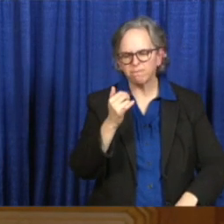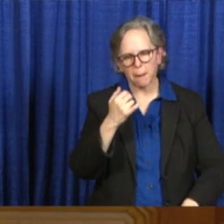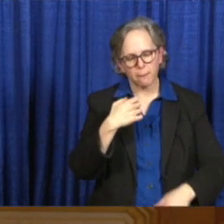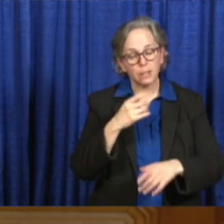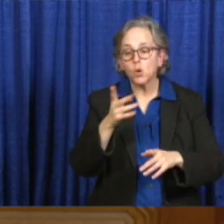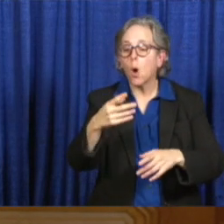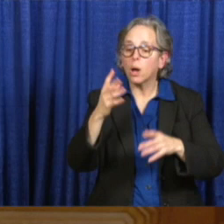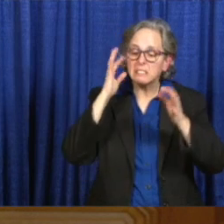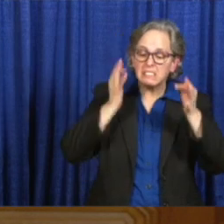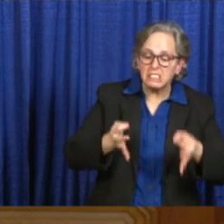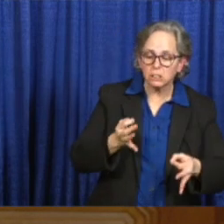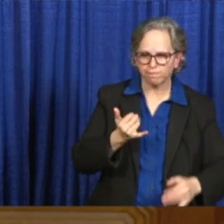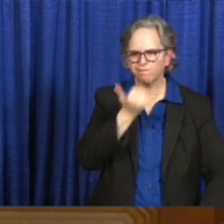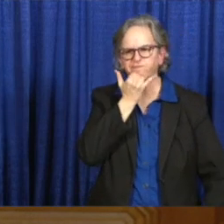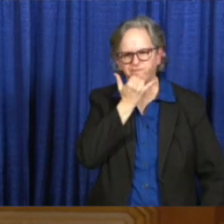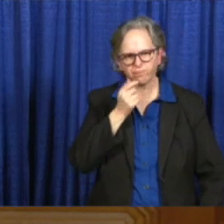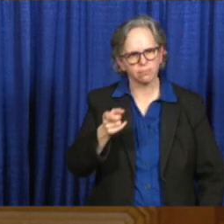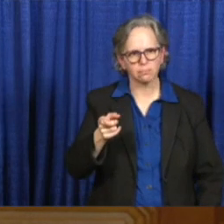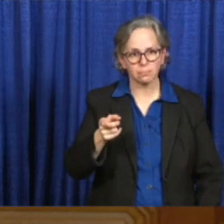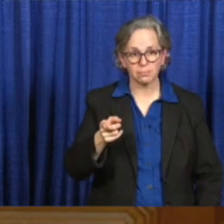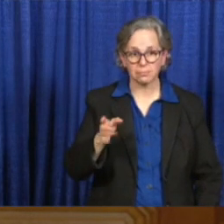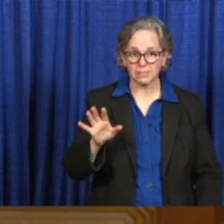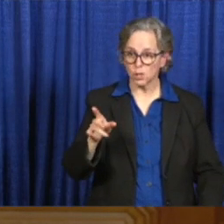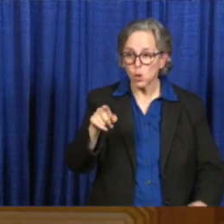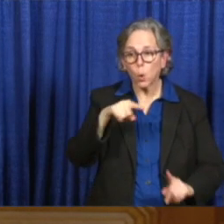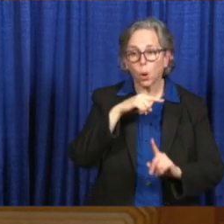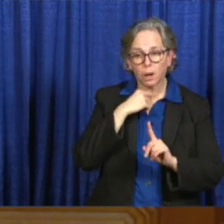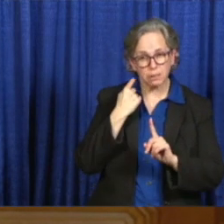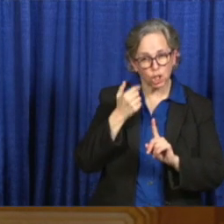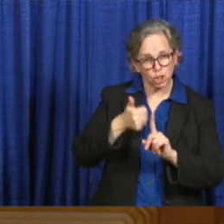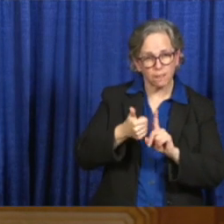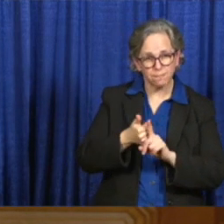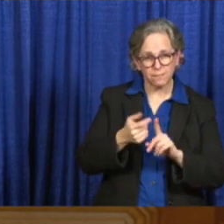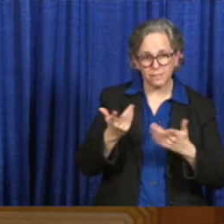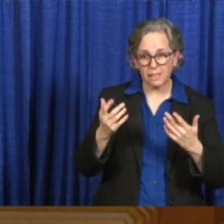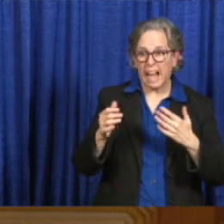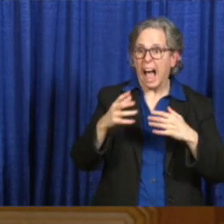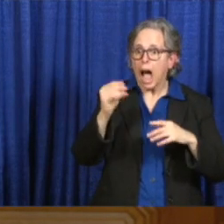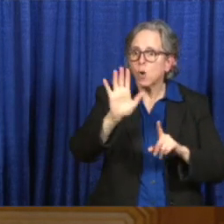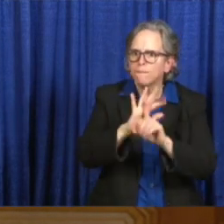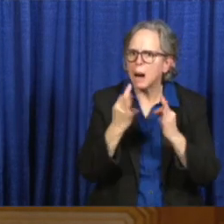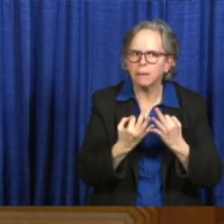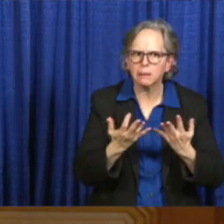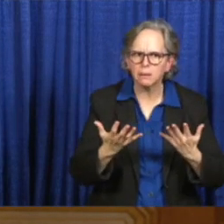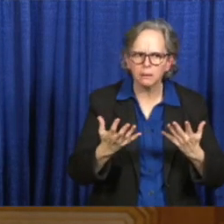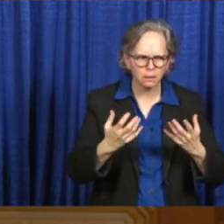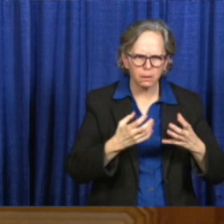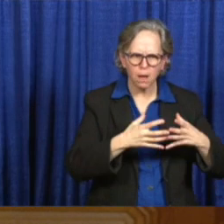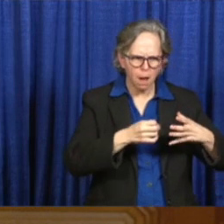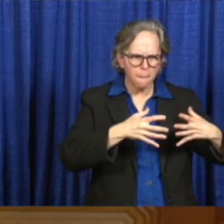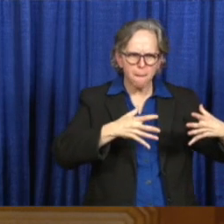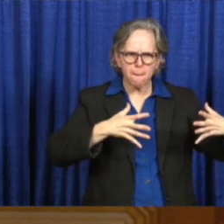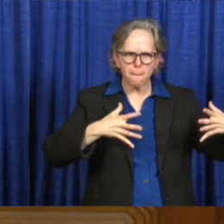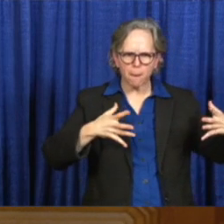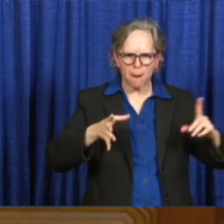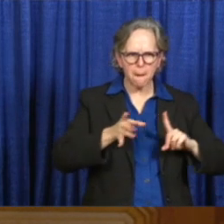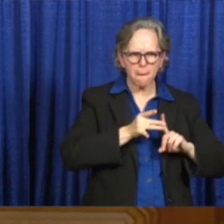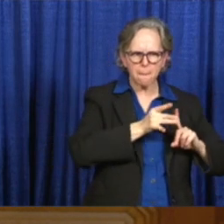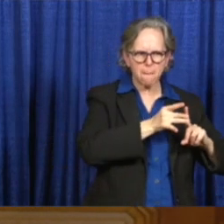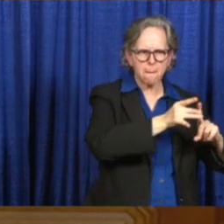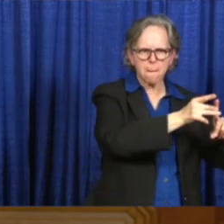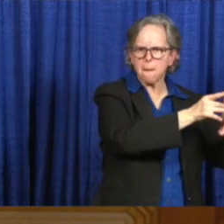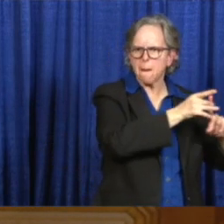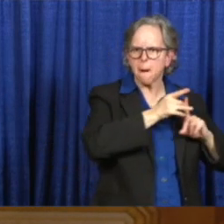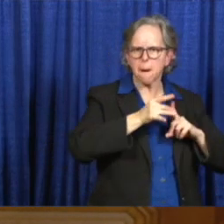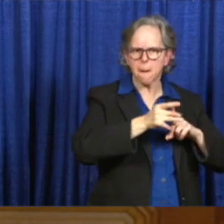They're endangering themselves, they're endangering their family, they are endangering total strangers.